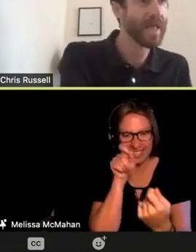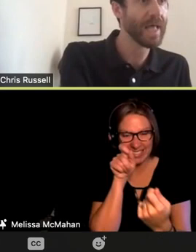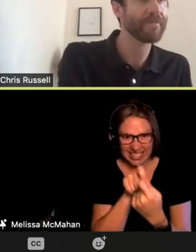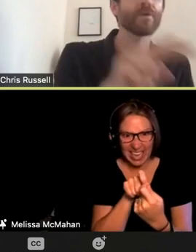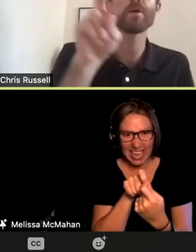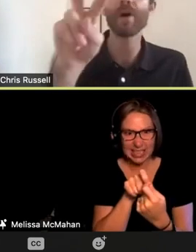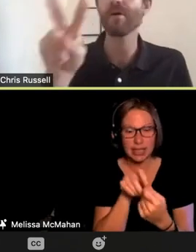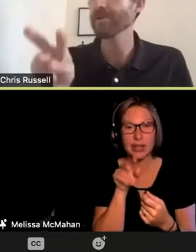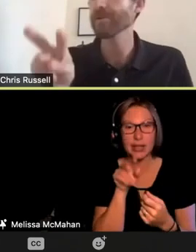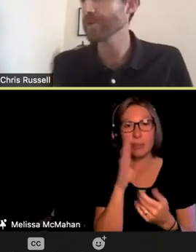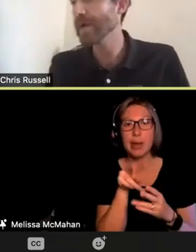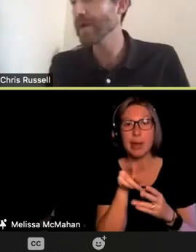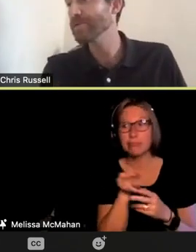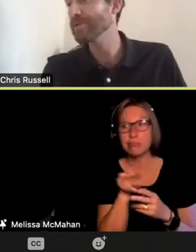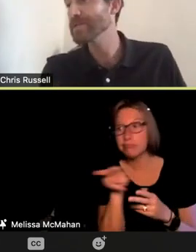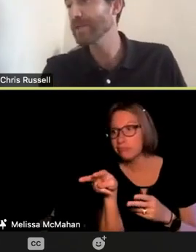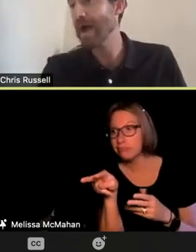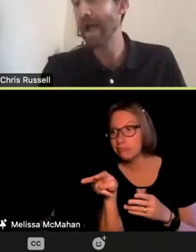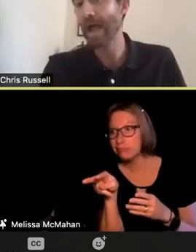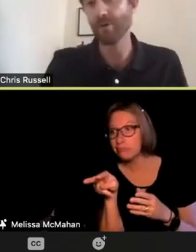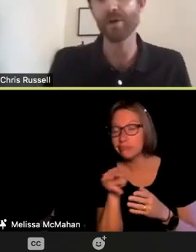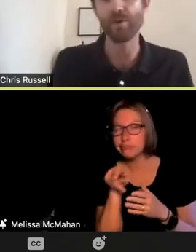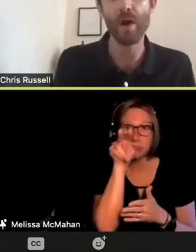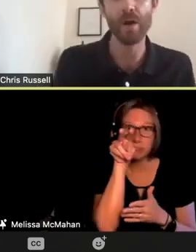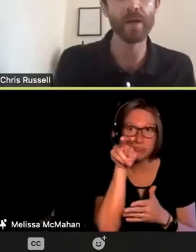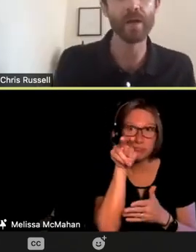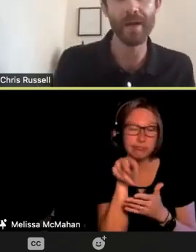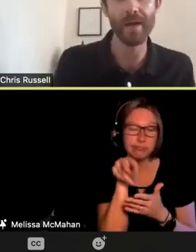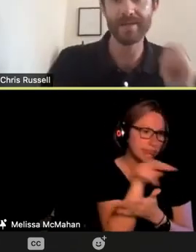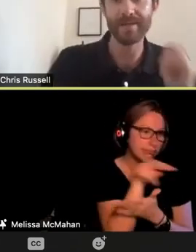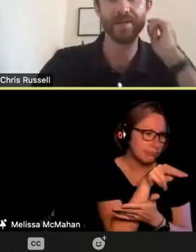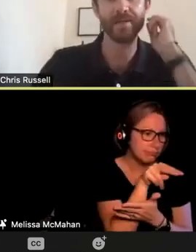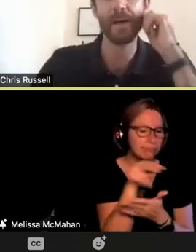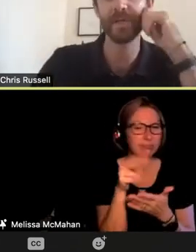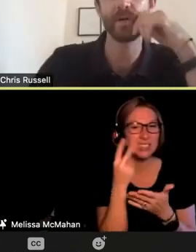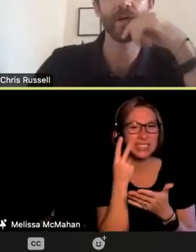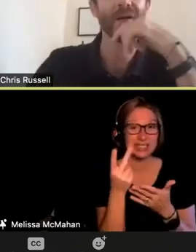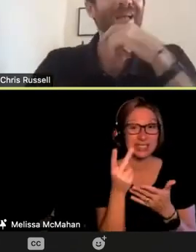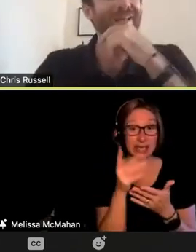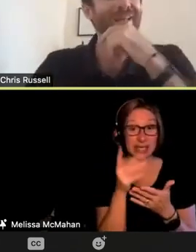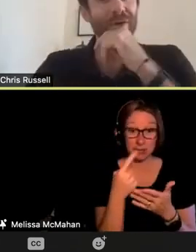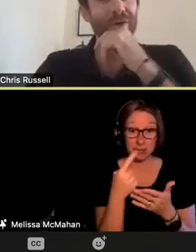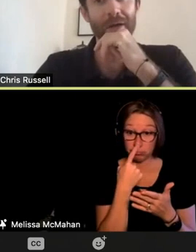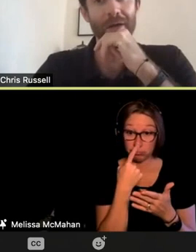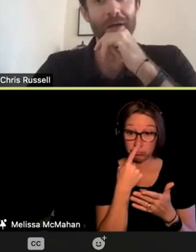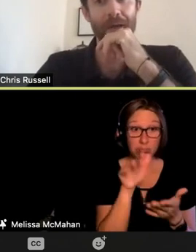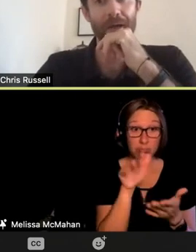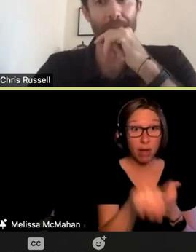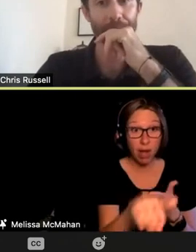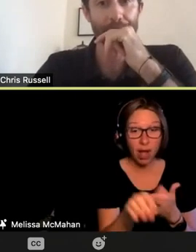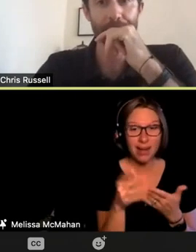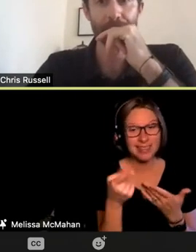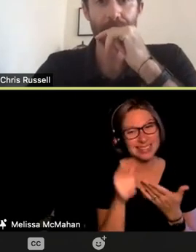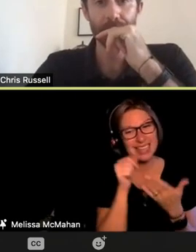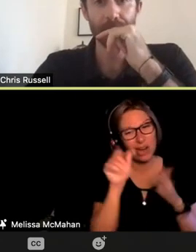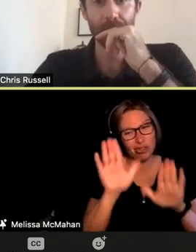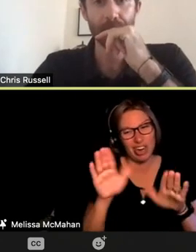inches to the left or above or to the right of, and see how accurate you are in accessing that material. And these are not great for that.